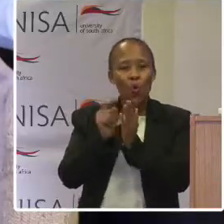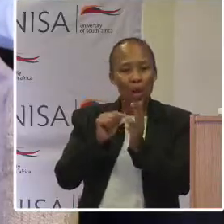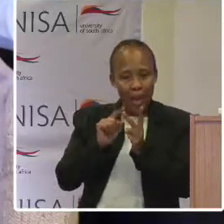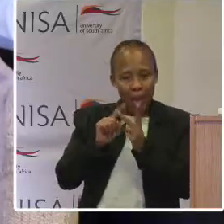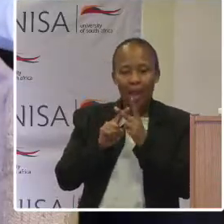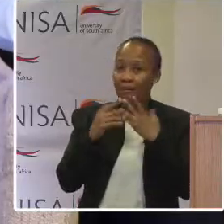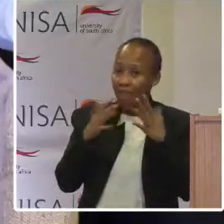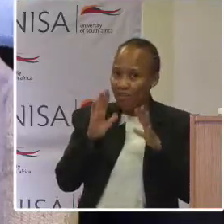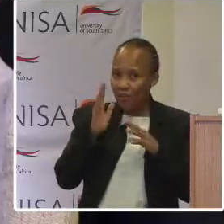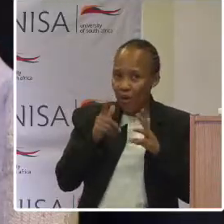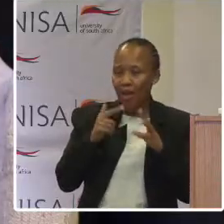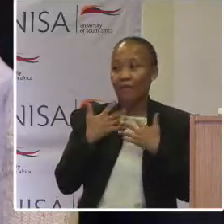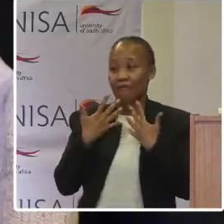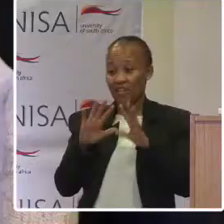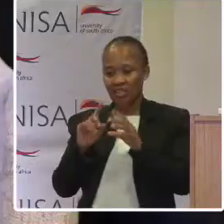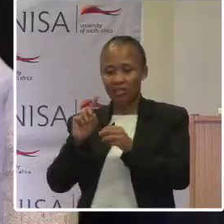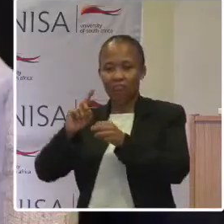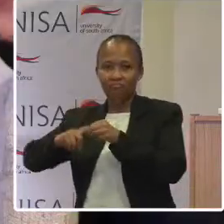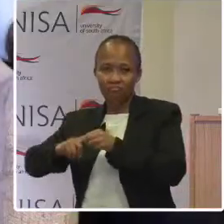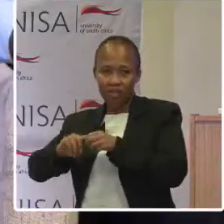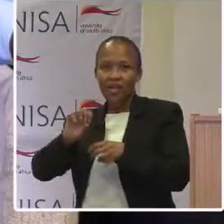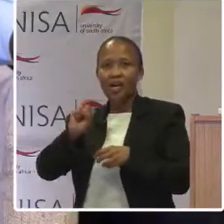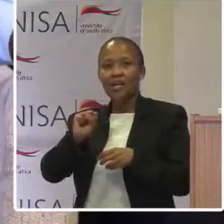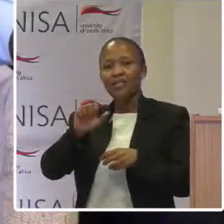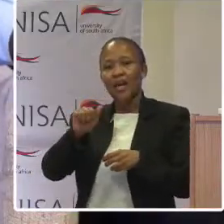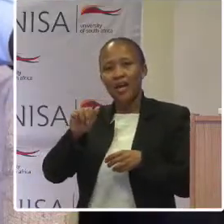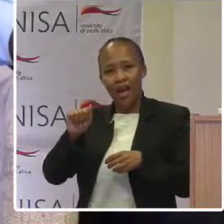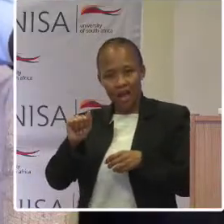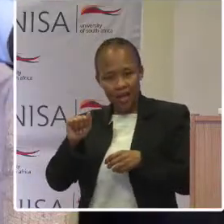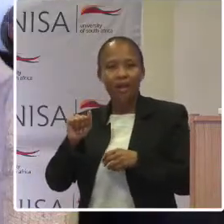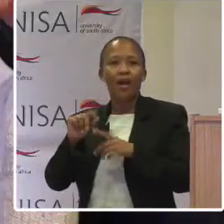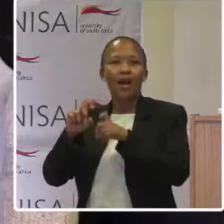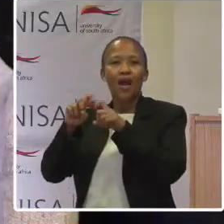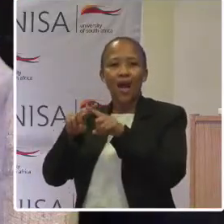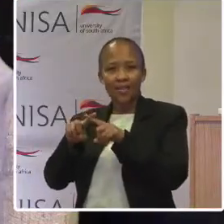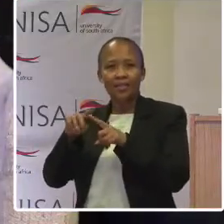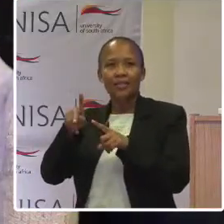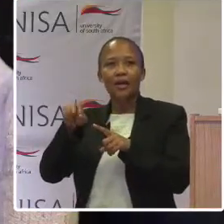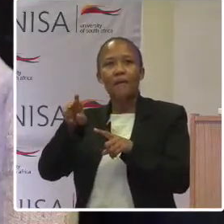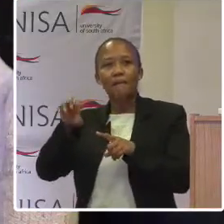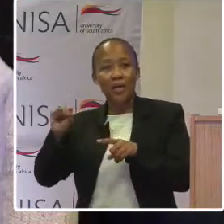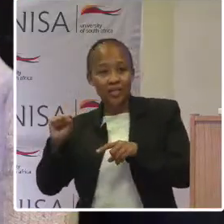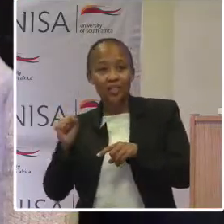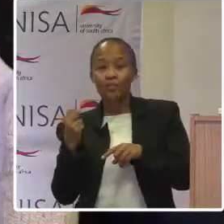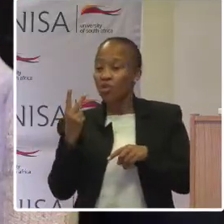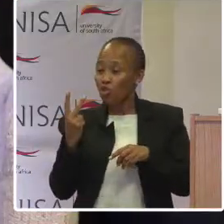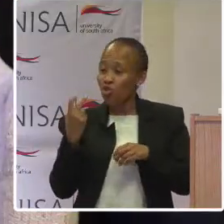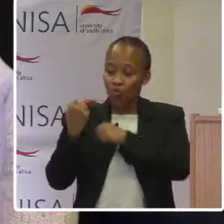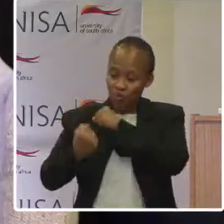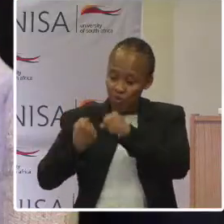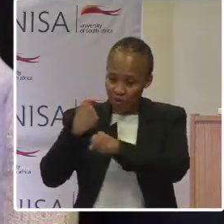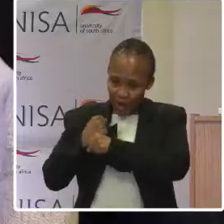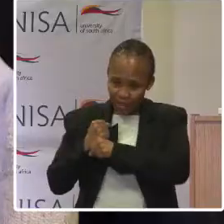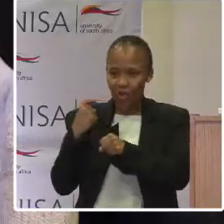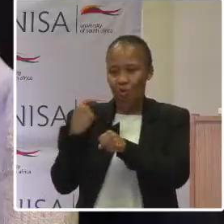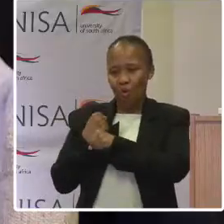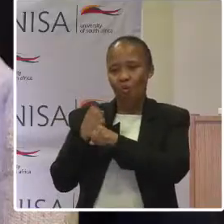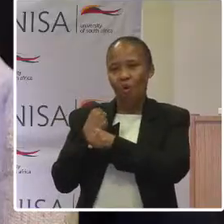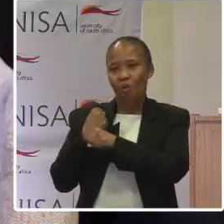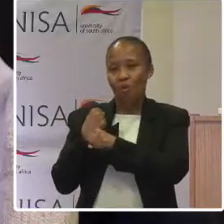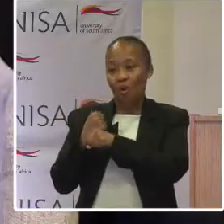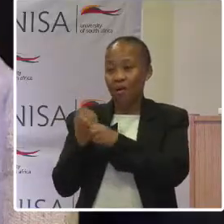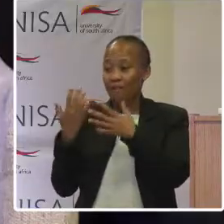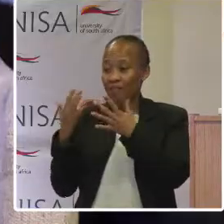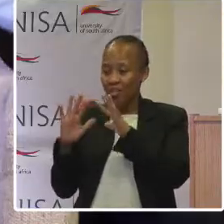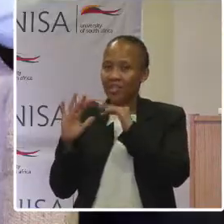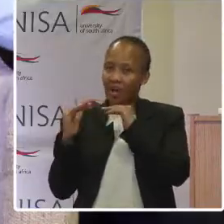Express, because SA Express was taking pilots fresh from school, and after 2 years of working for SA Express, you would then meet the